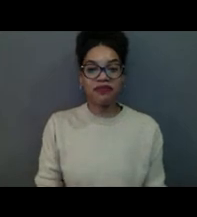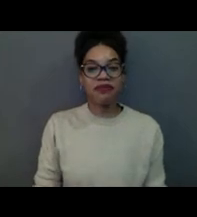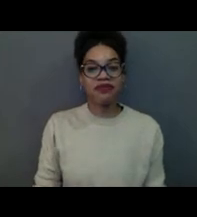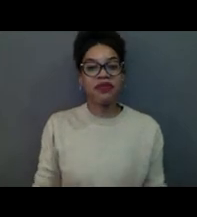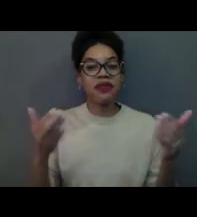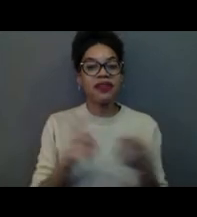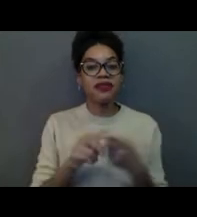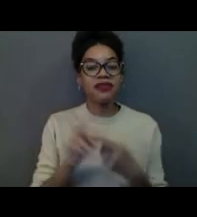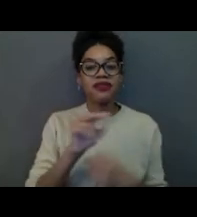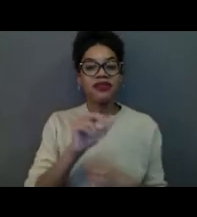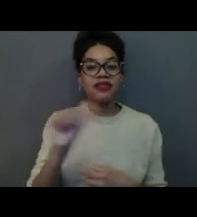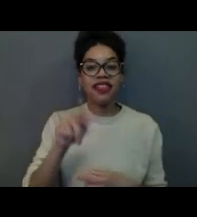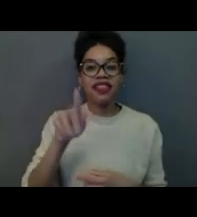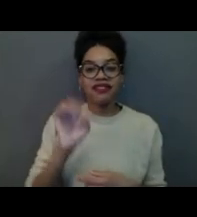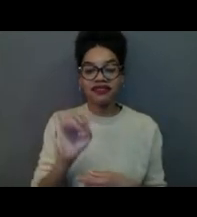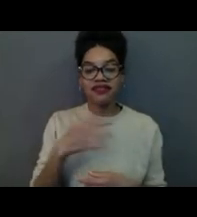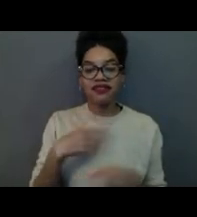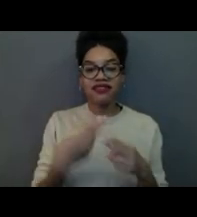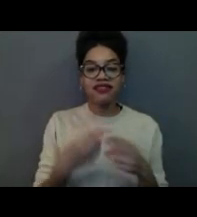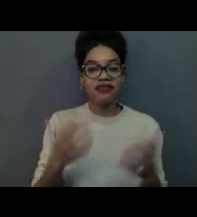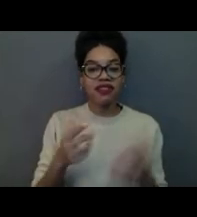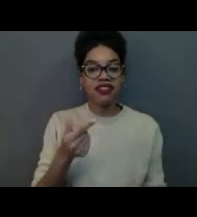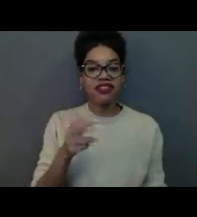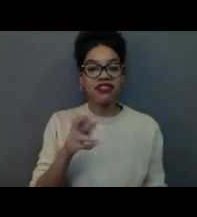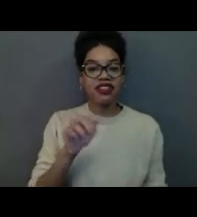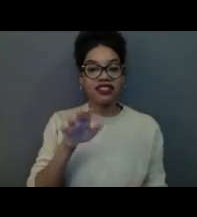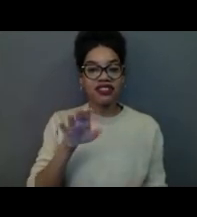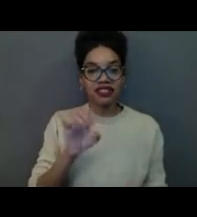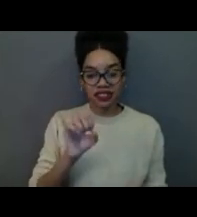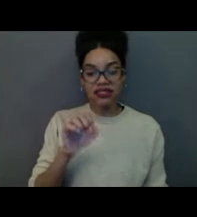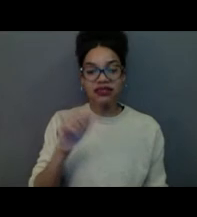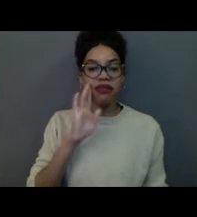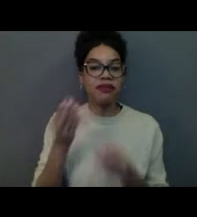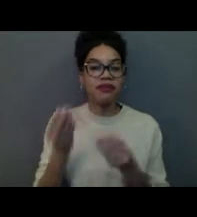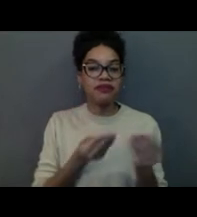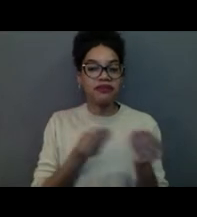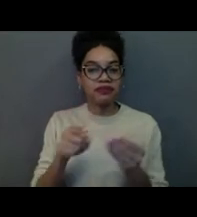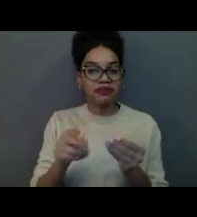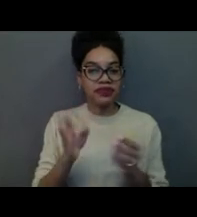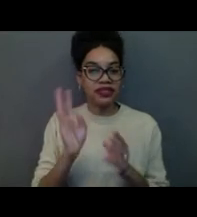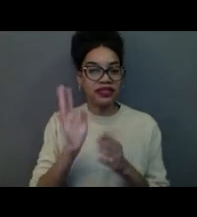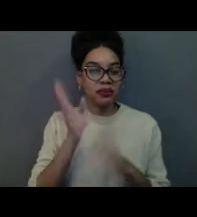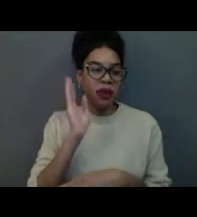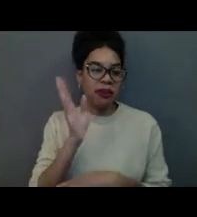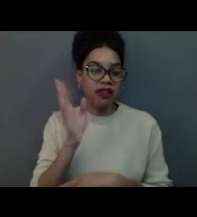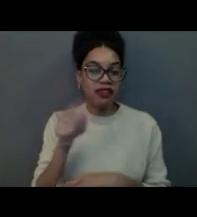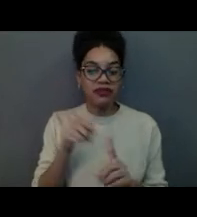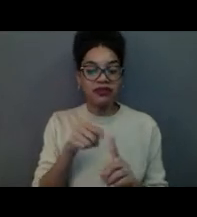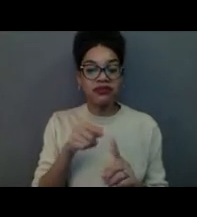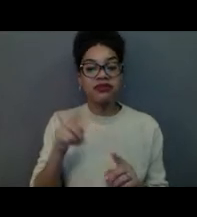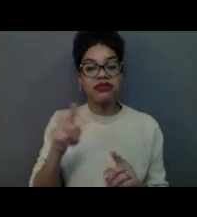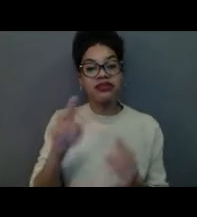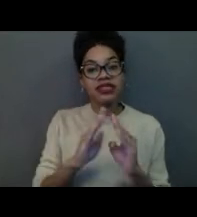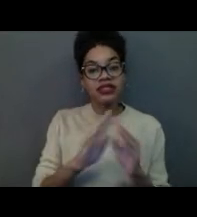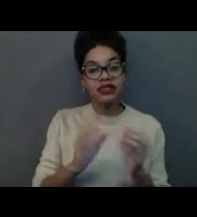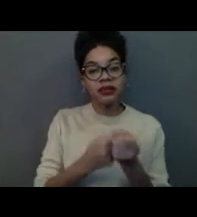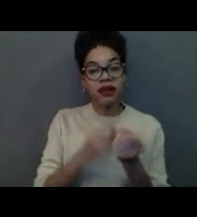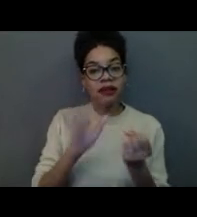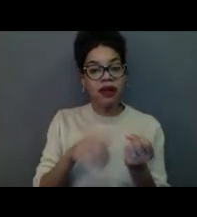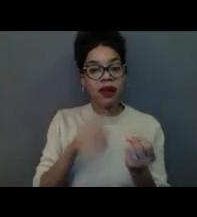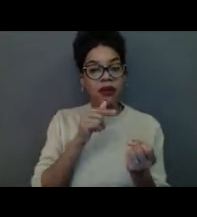Welcome to NOAA Live. My name is Grace Simpkins, and I'm going to be moderating today's webinar. This series is sponsored by NOAA's Regional